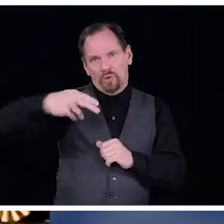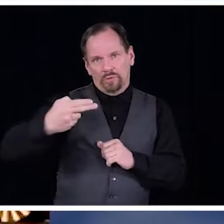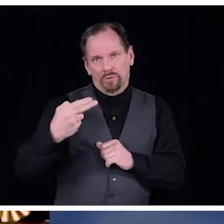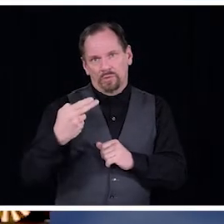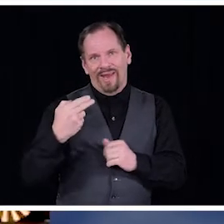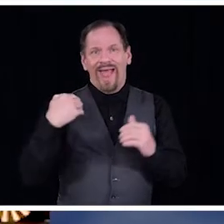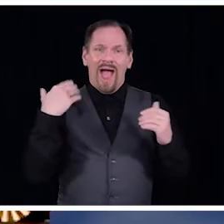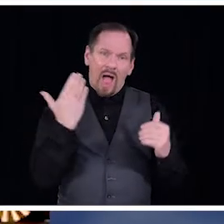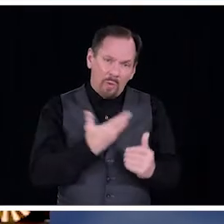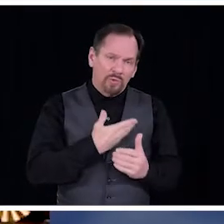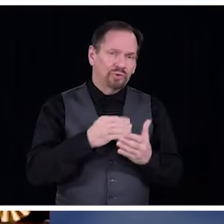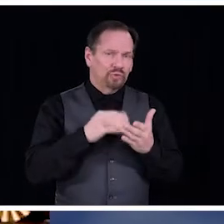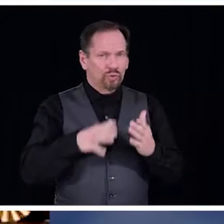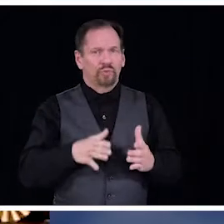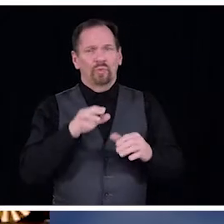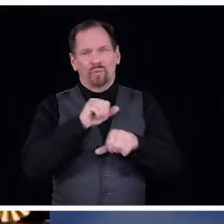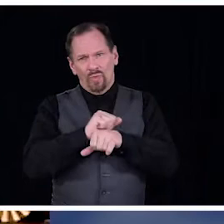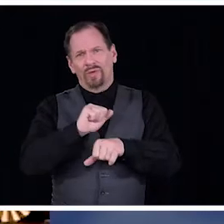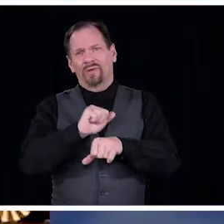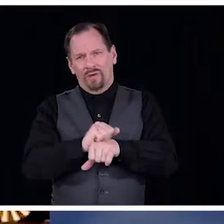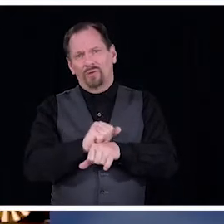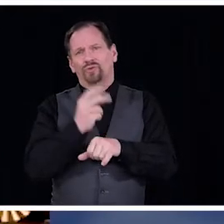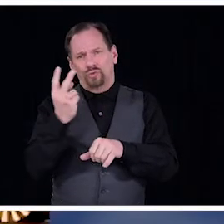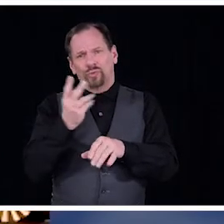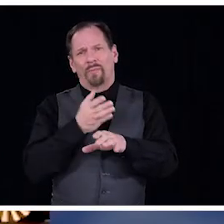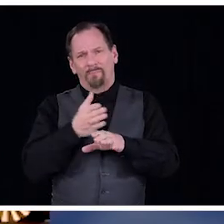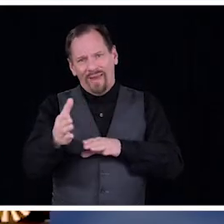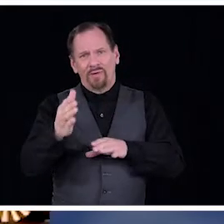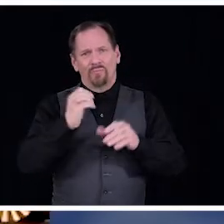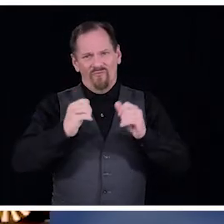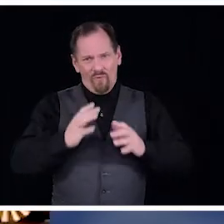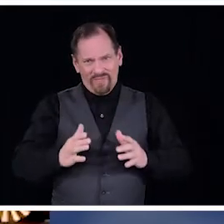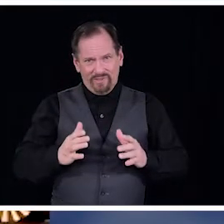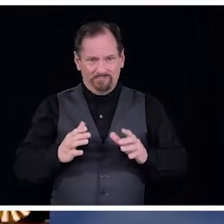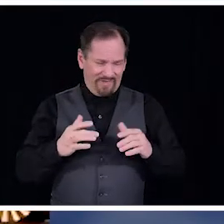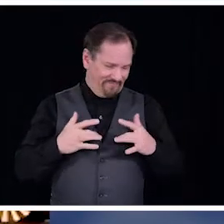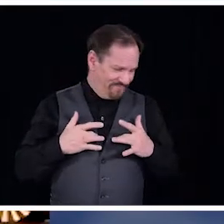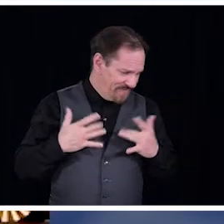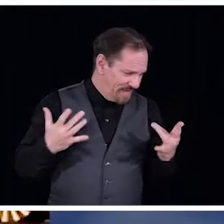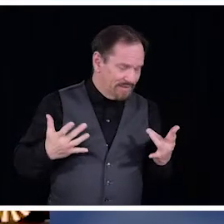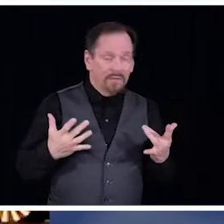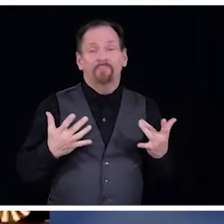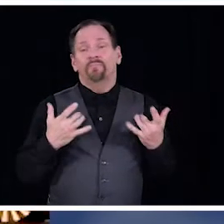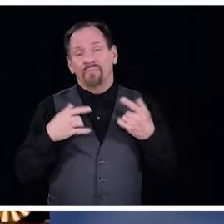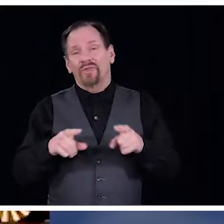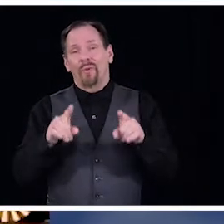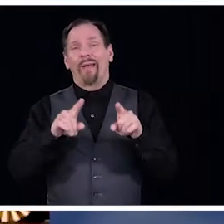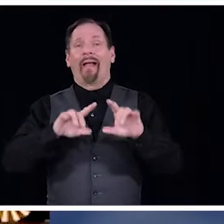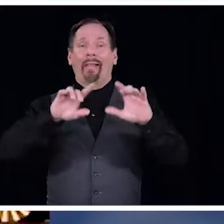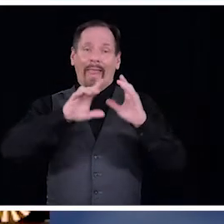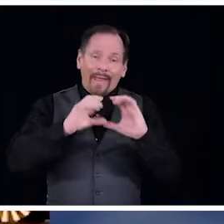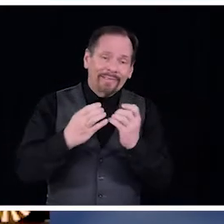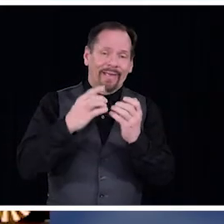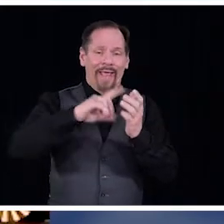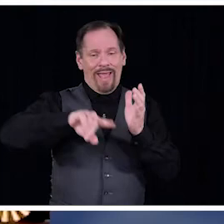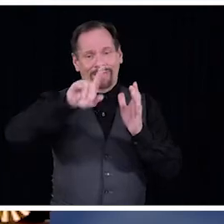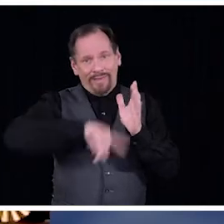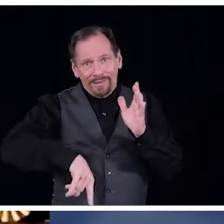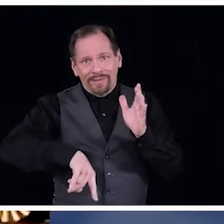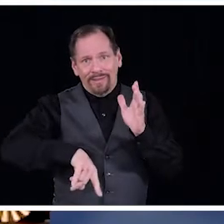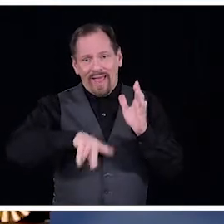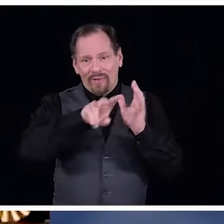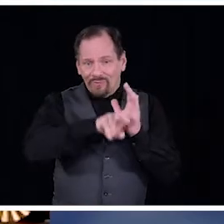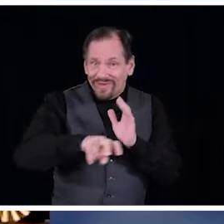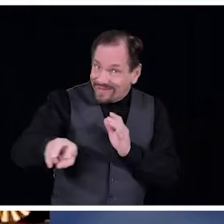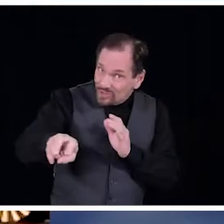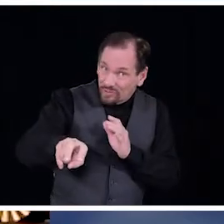two major performances when campus activities were canceled and the transition to remote instruction began. On